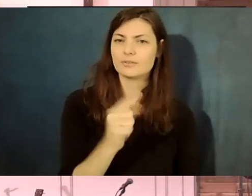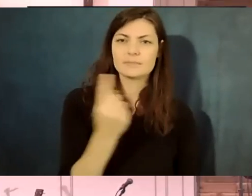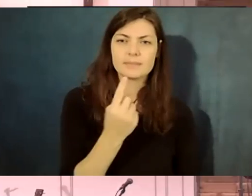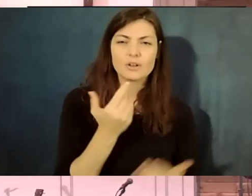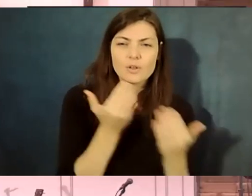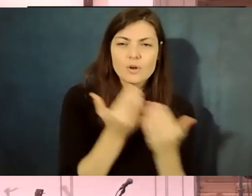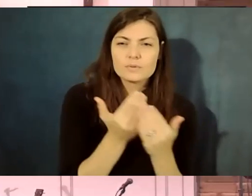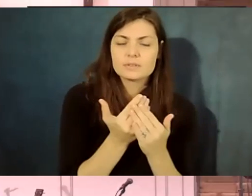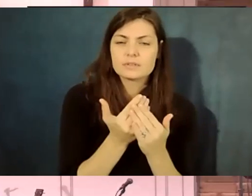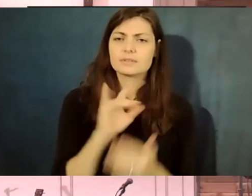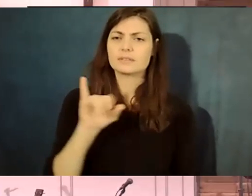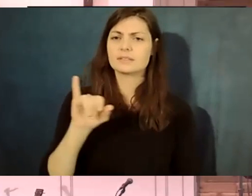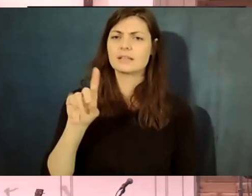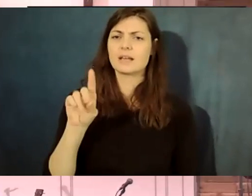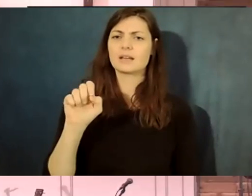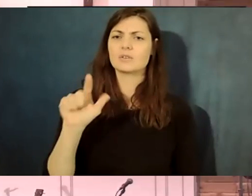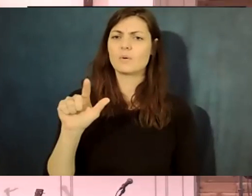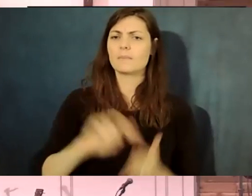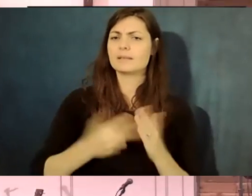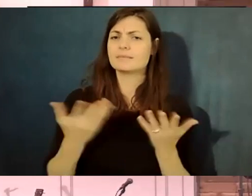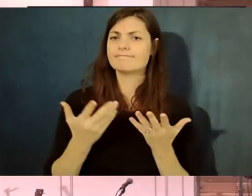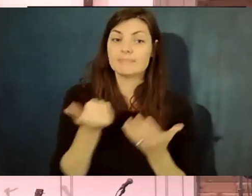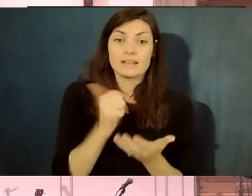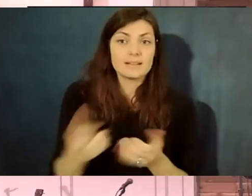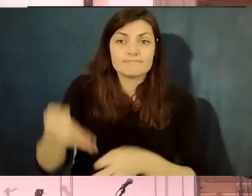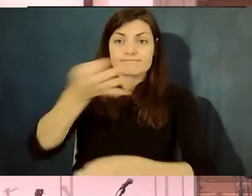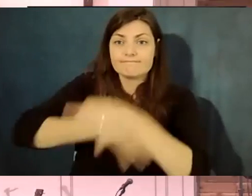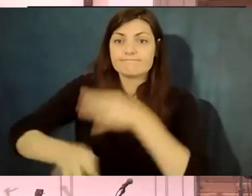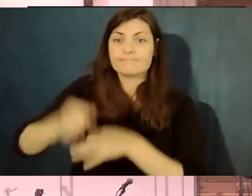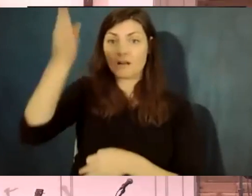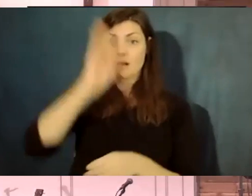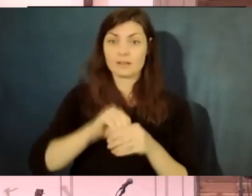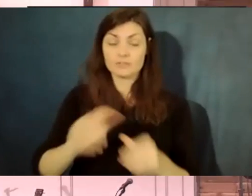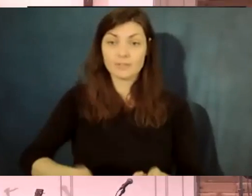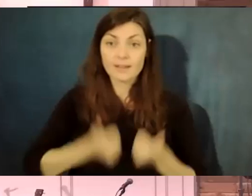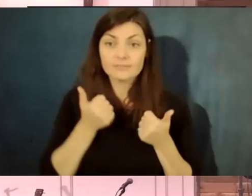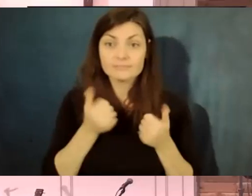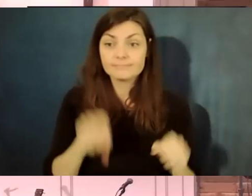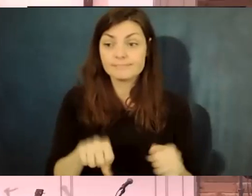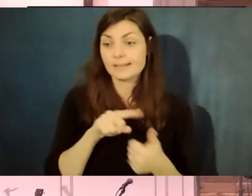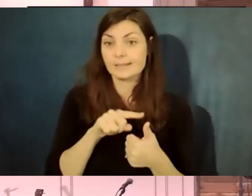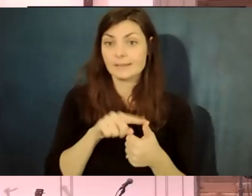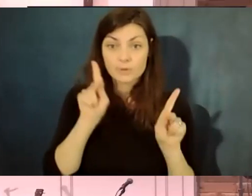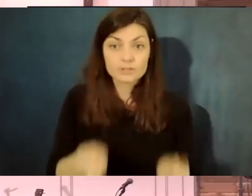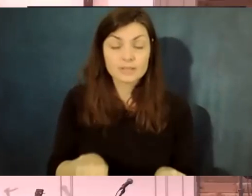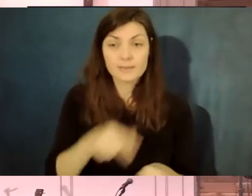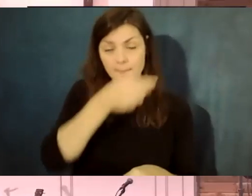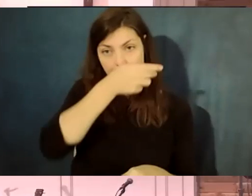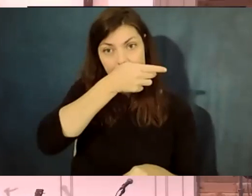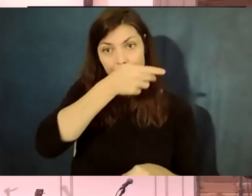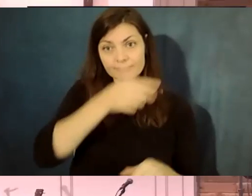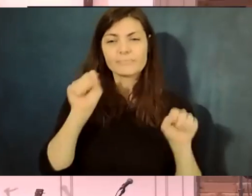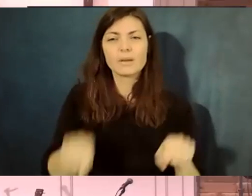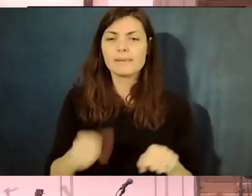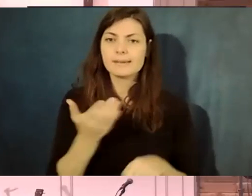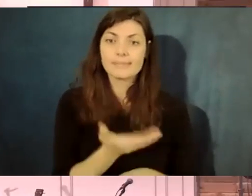idol is anything that takes God's place in your life. It can be a person. It can be a thing. It